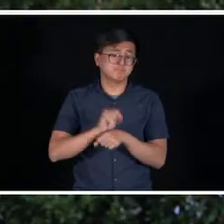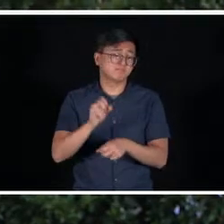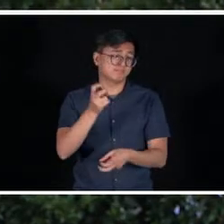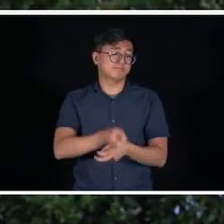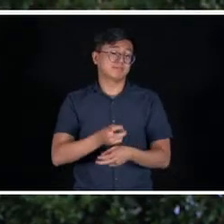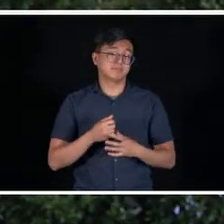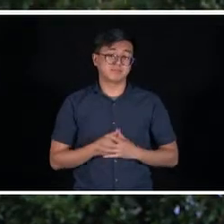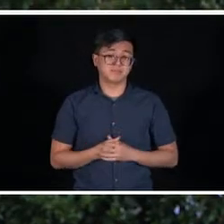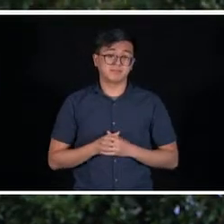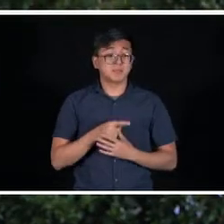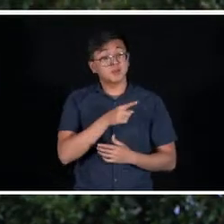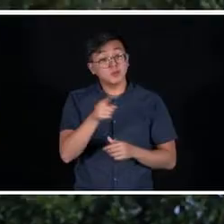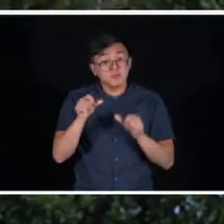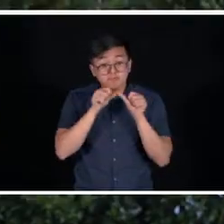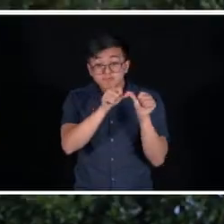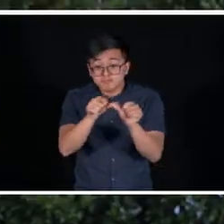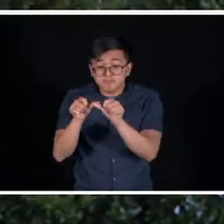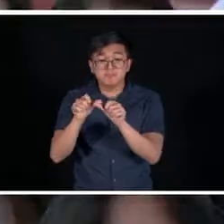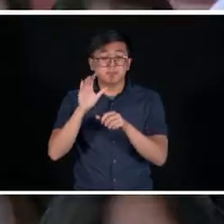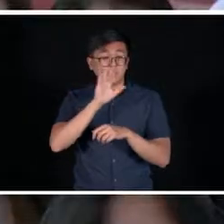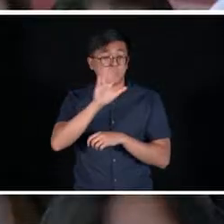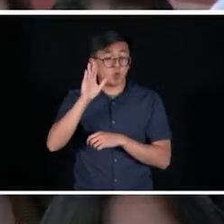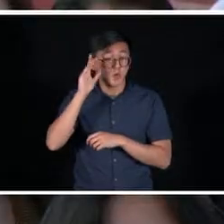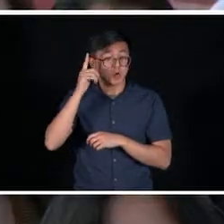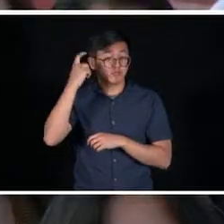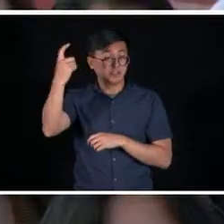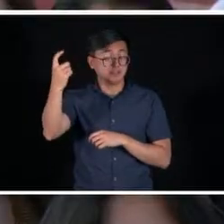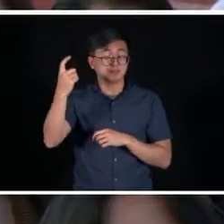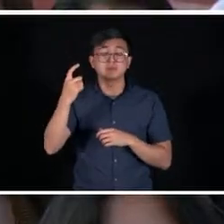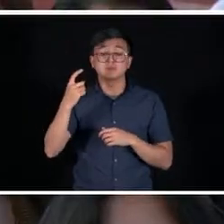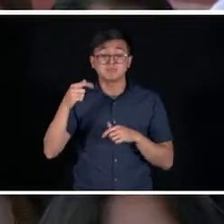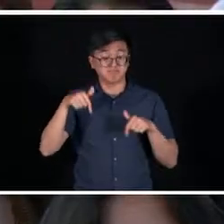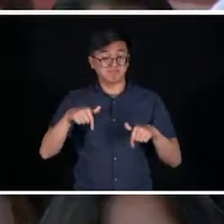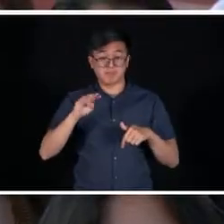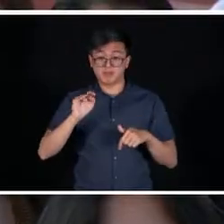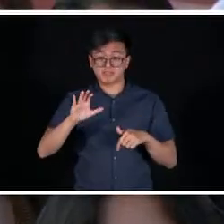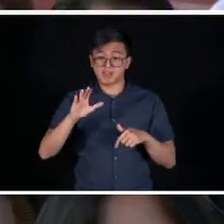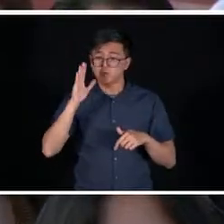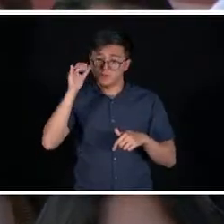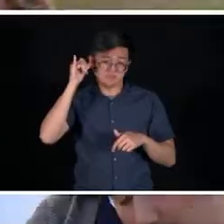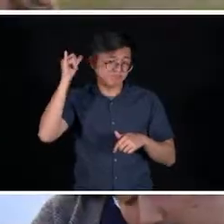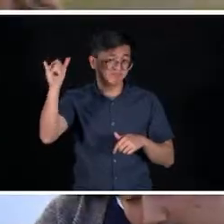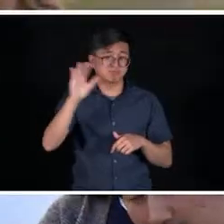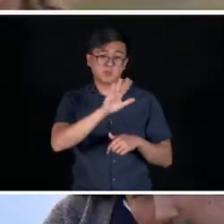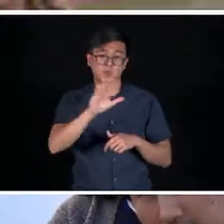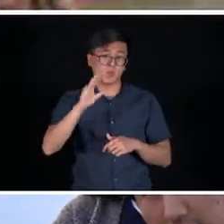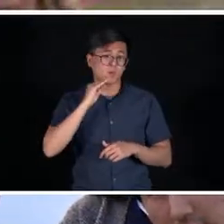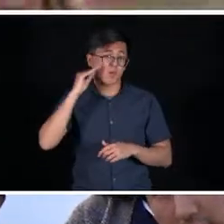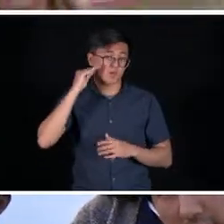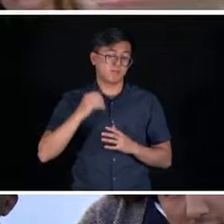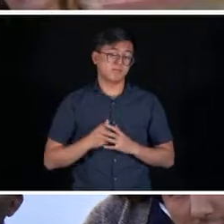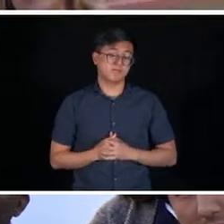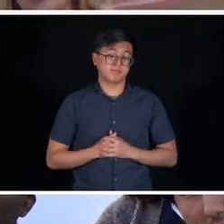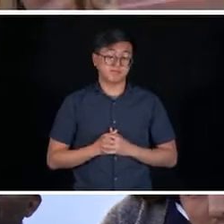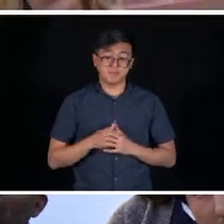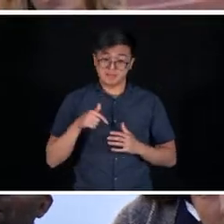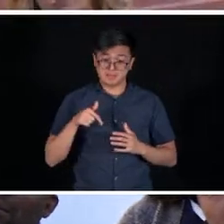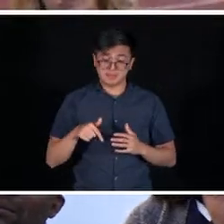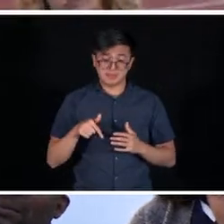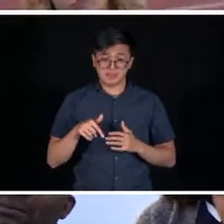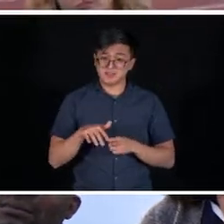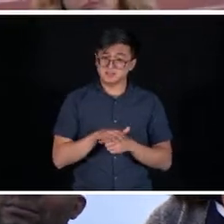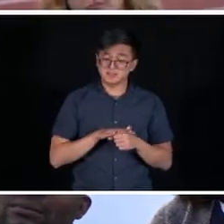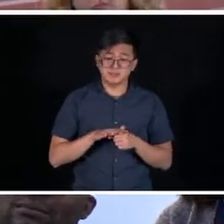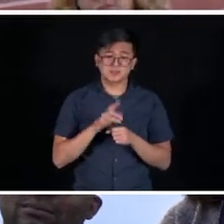pursue your dreams, remember, Mt. SAC will always be your home. A place that has nurtured your